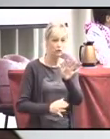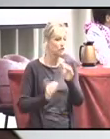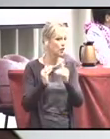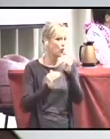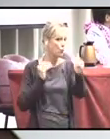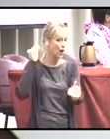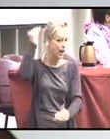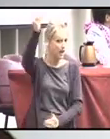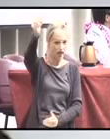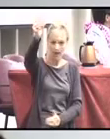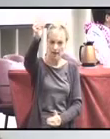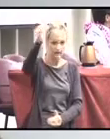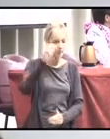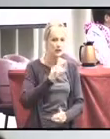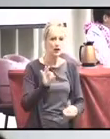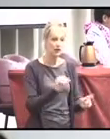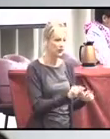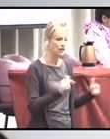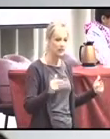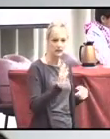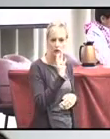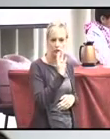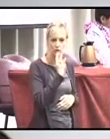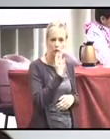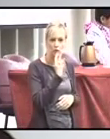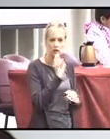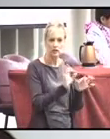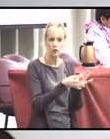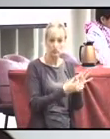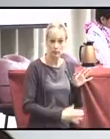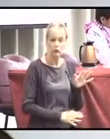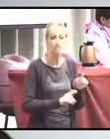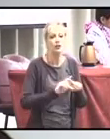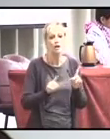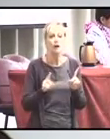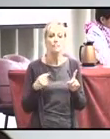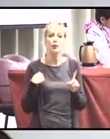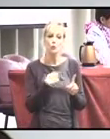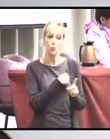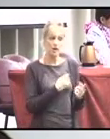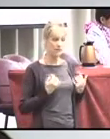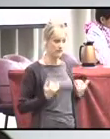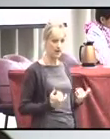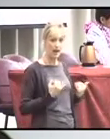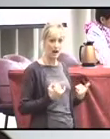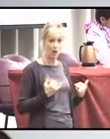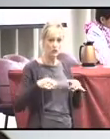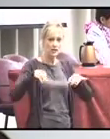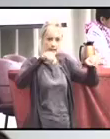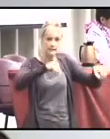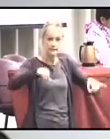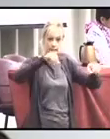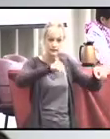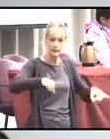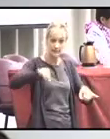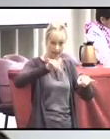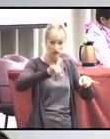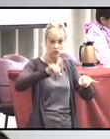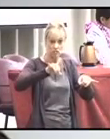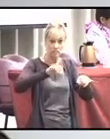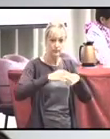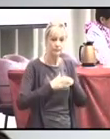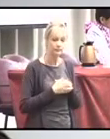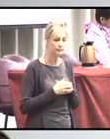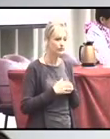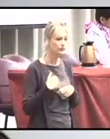way ahead of the spoken language interpreters, but there are standards that have risen